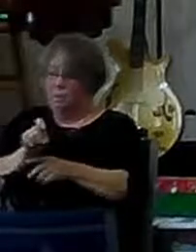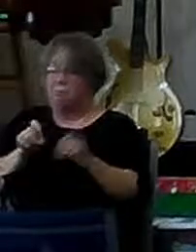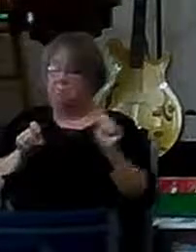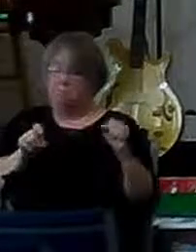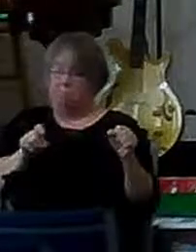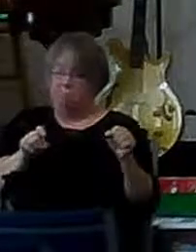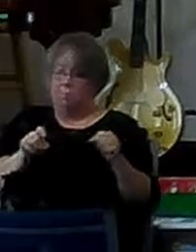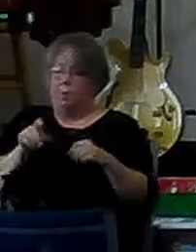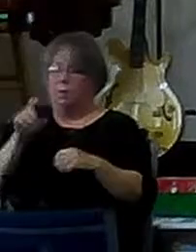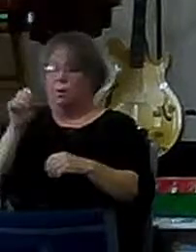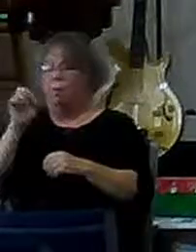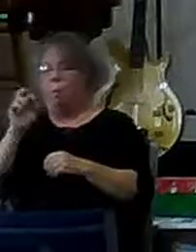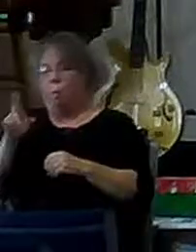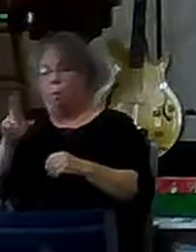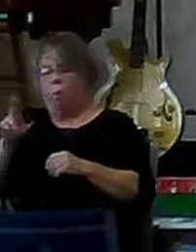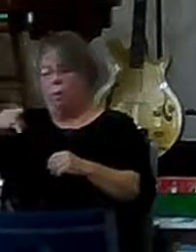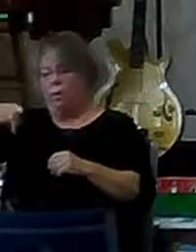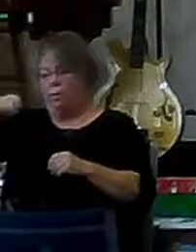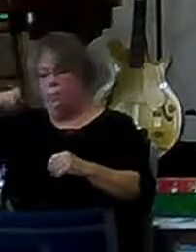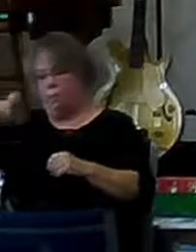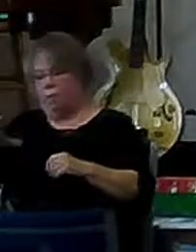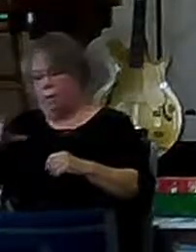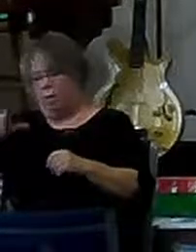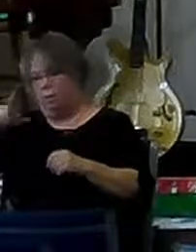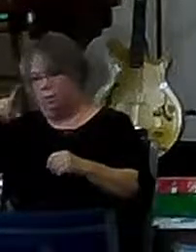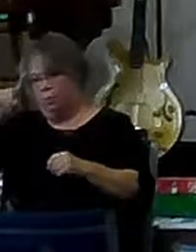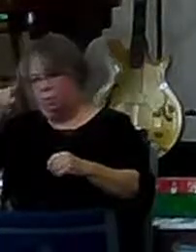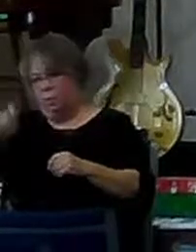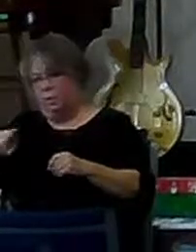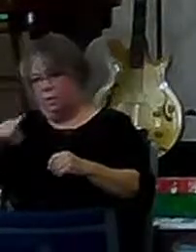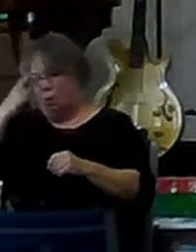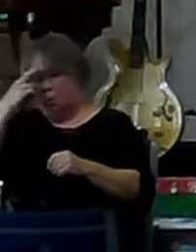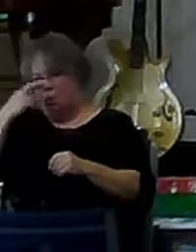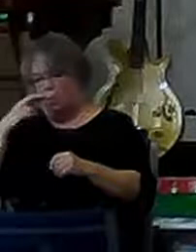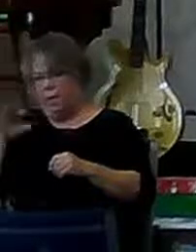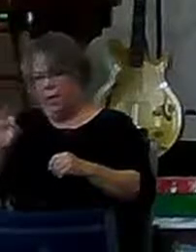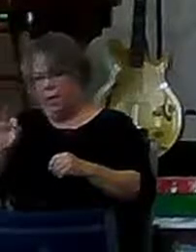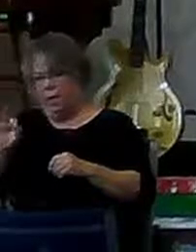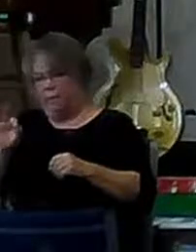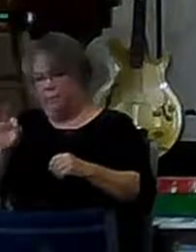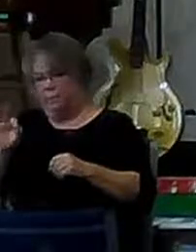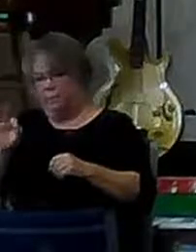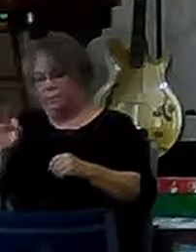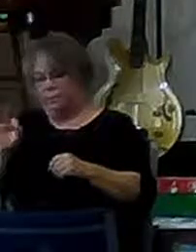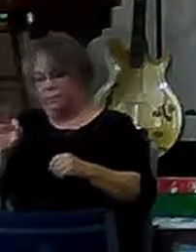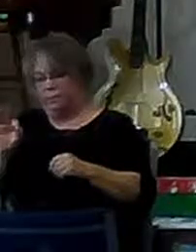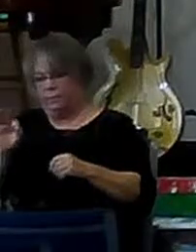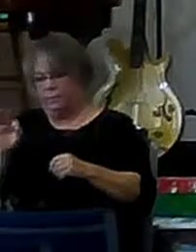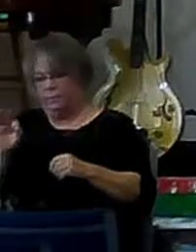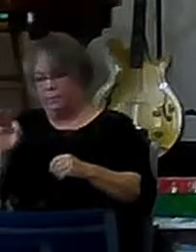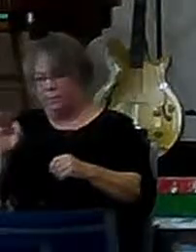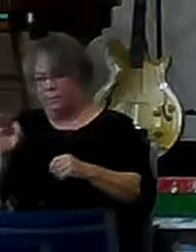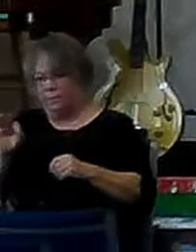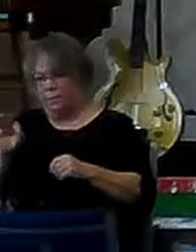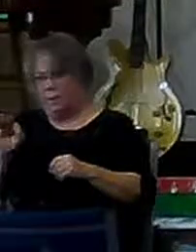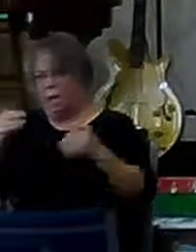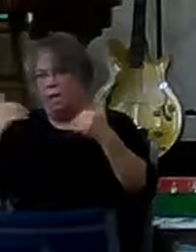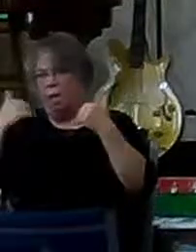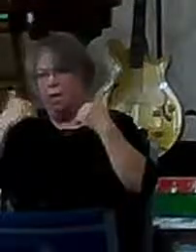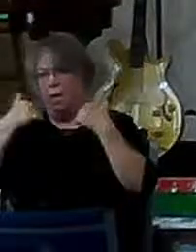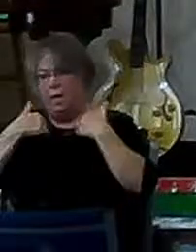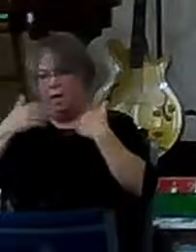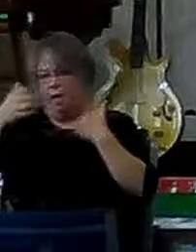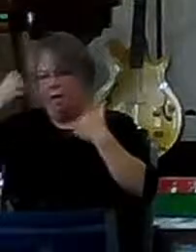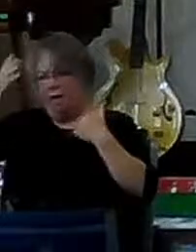Or, to get to Paul's question as he comes into Romans chapter 9, have the saving promises of God